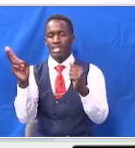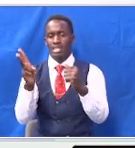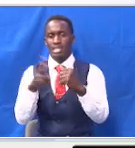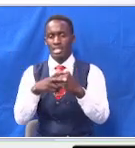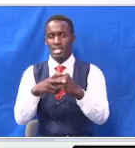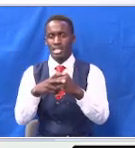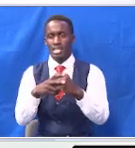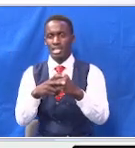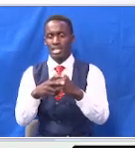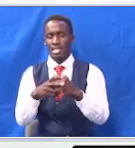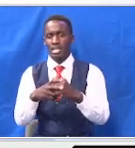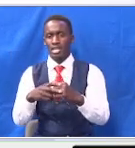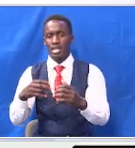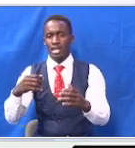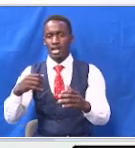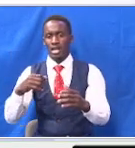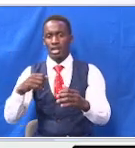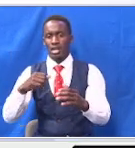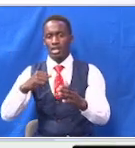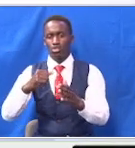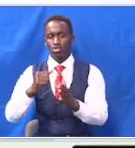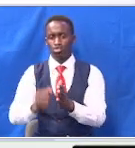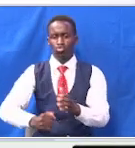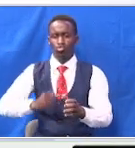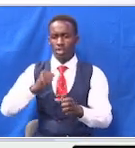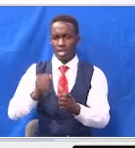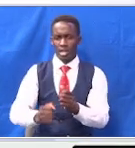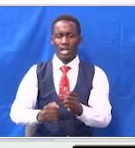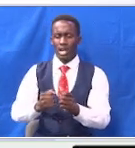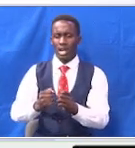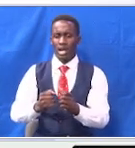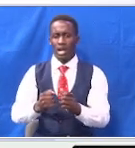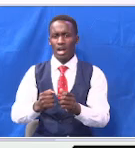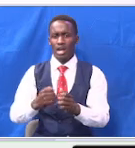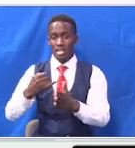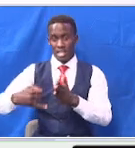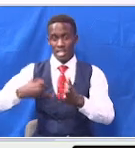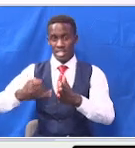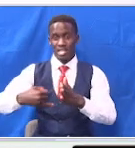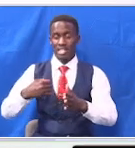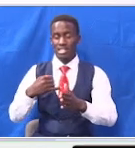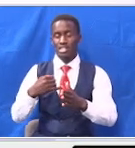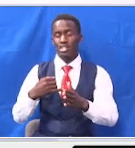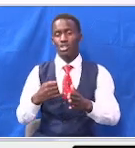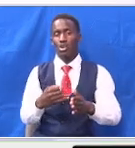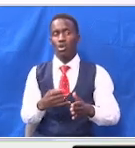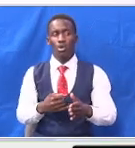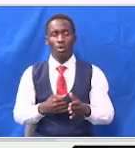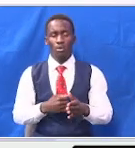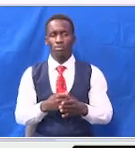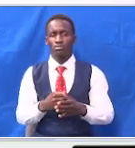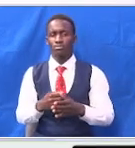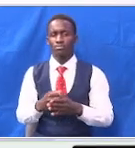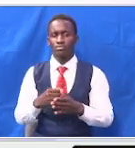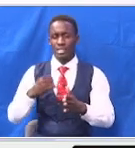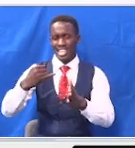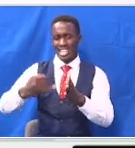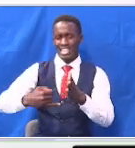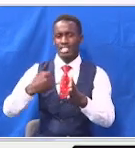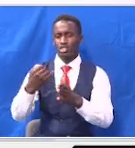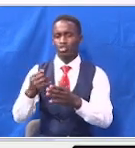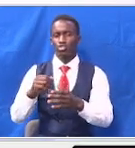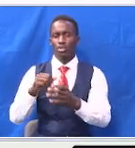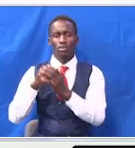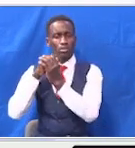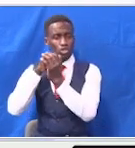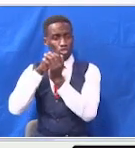happened, sugar factories. There are four of them under construction. Who is aware of that? Because the ministry has not communicated that for the first time.